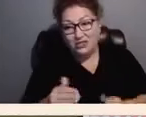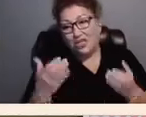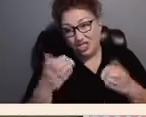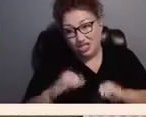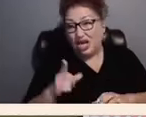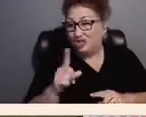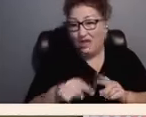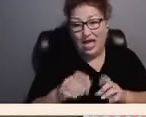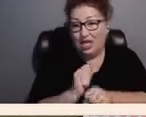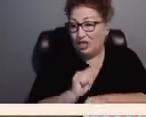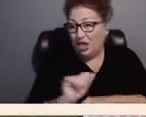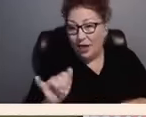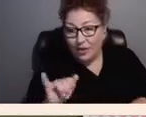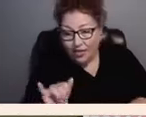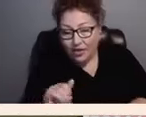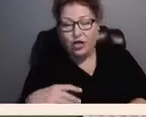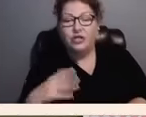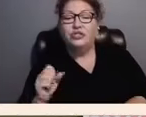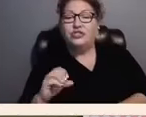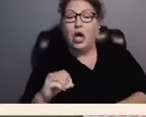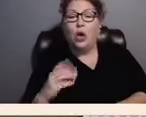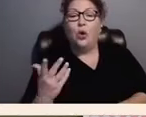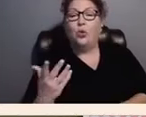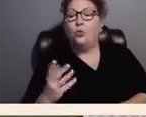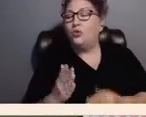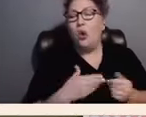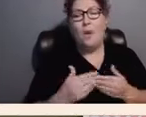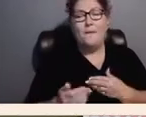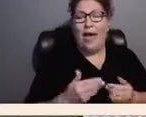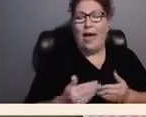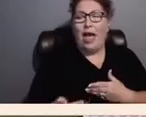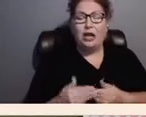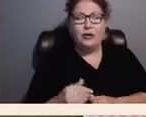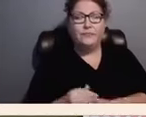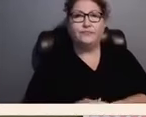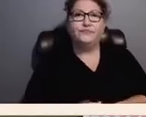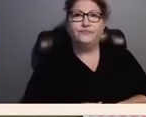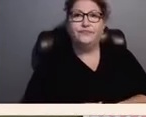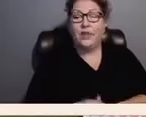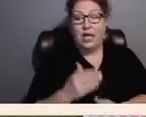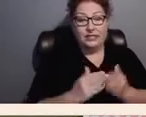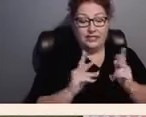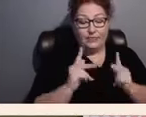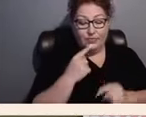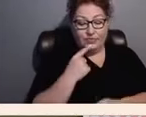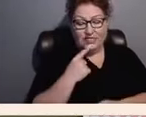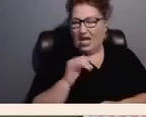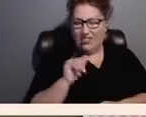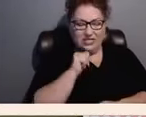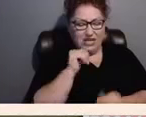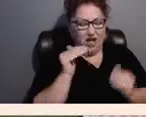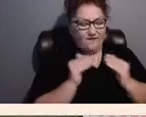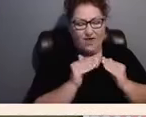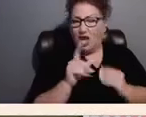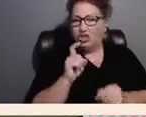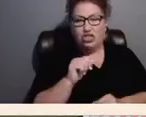So no matter, some people say, well, that's just unfair that they shouldn't be able